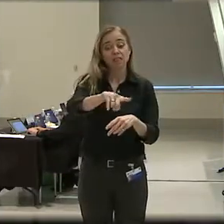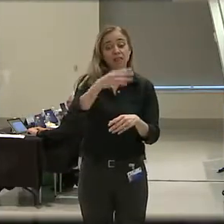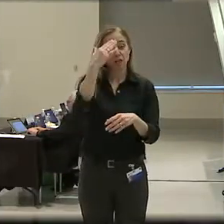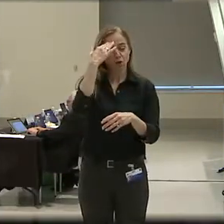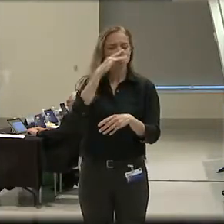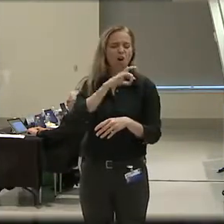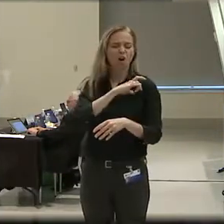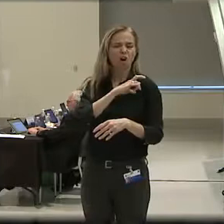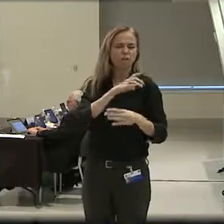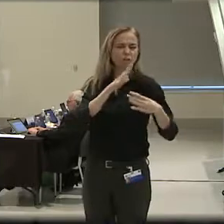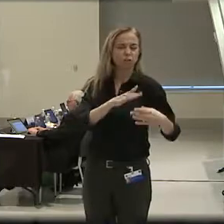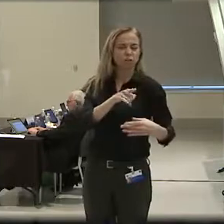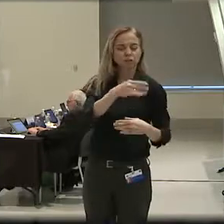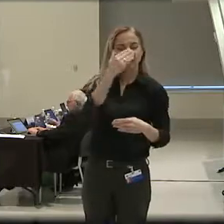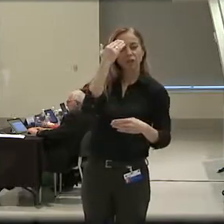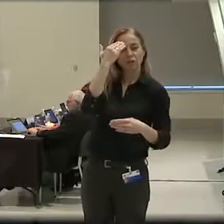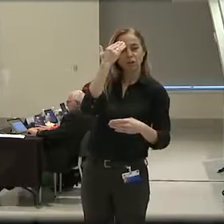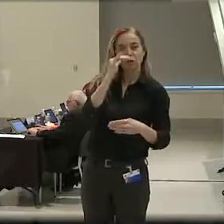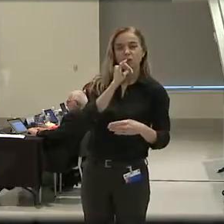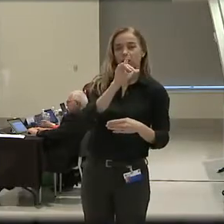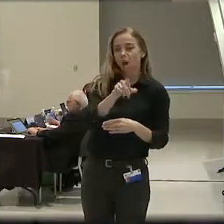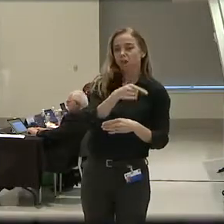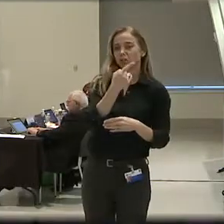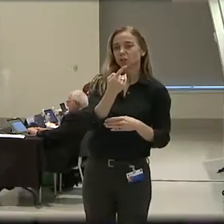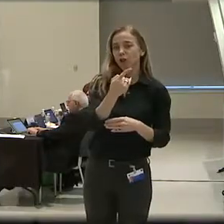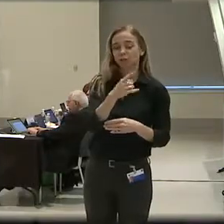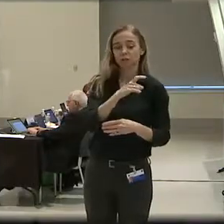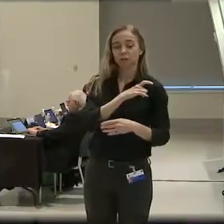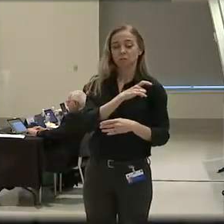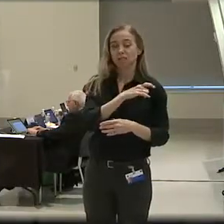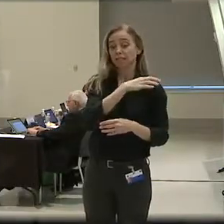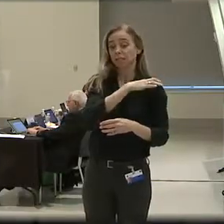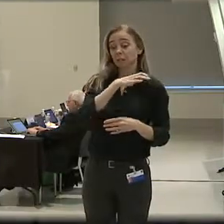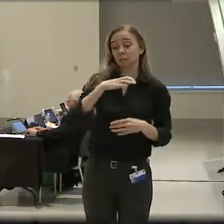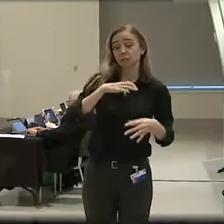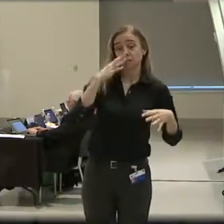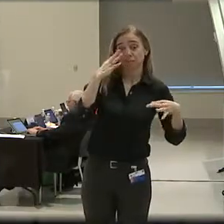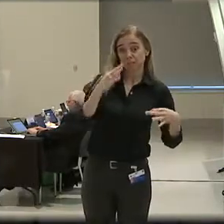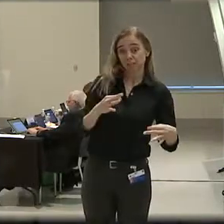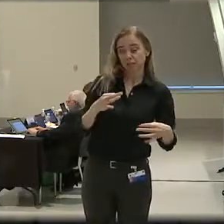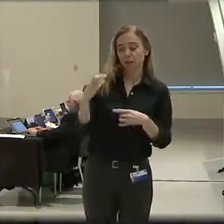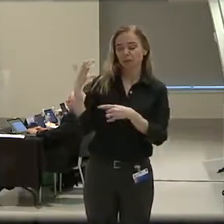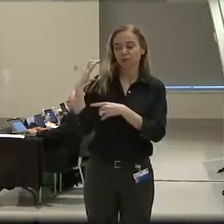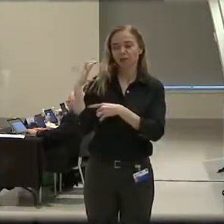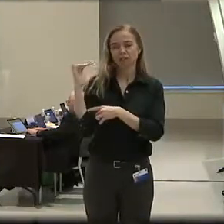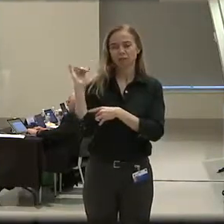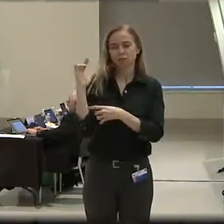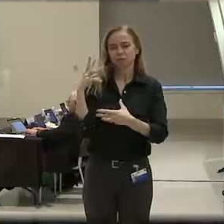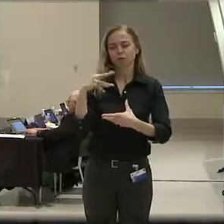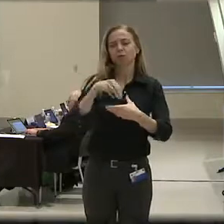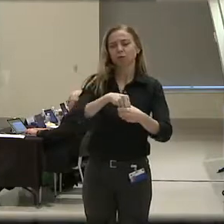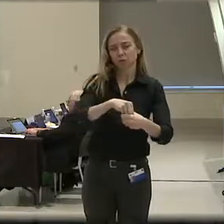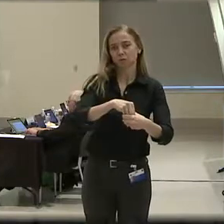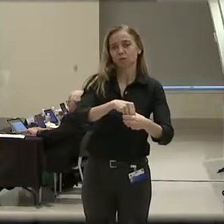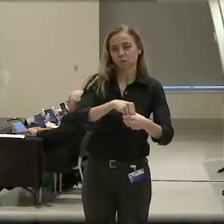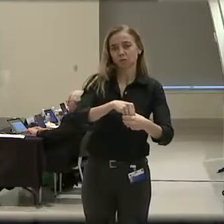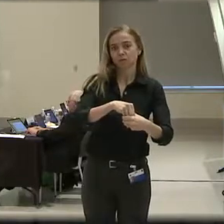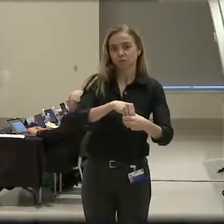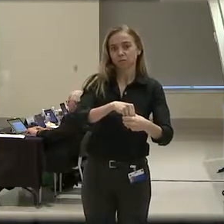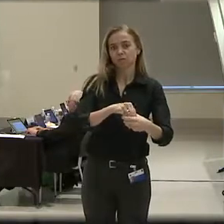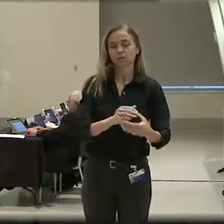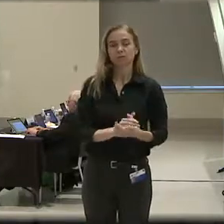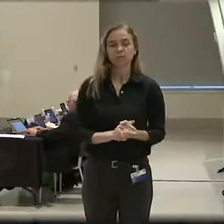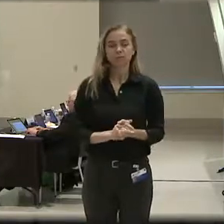know, that it's not just the police commission's decision, that the chief is also involved. And that